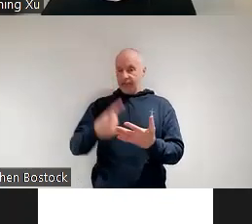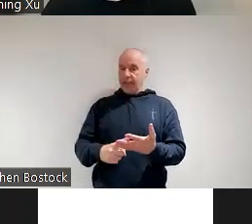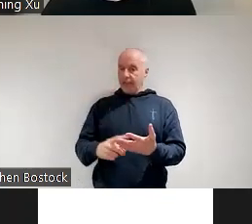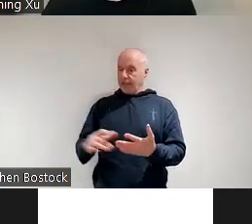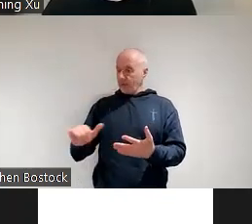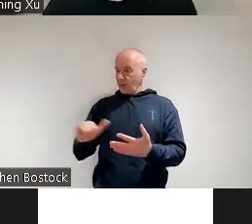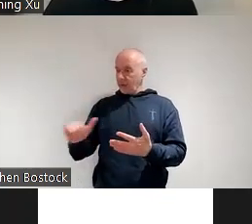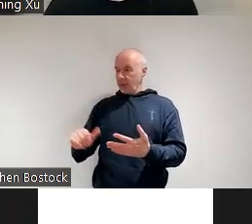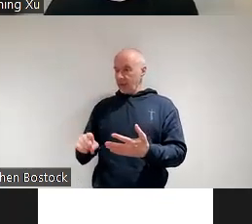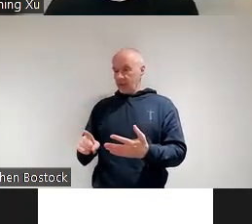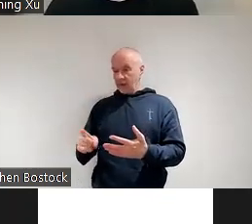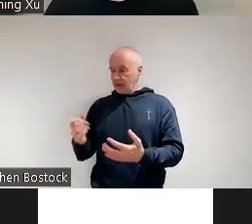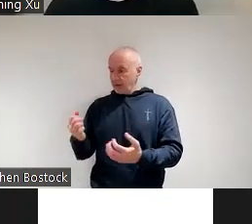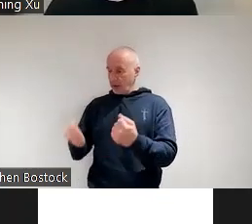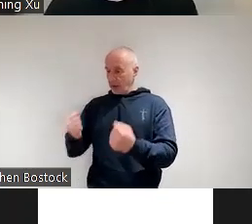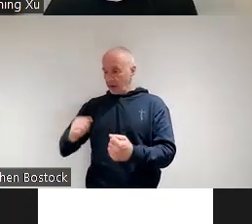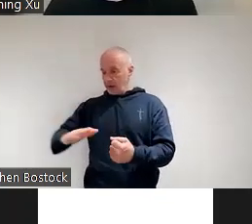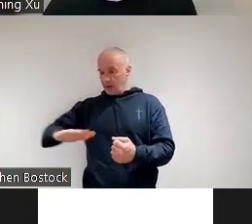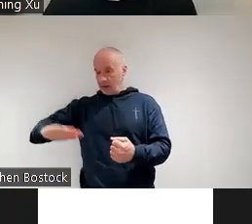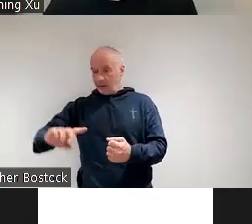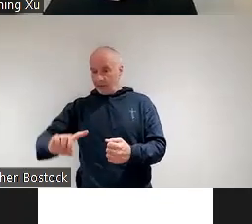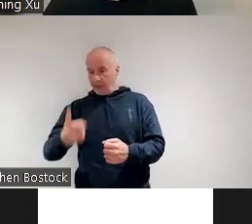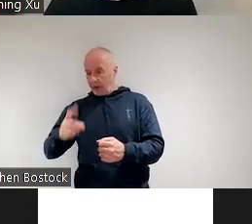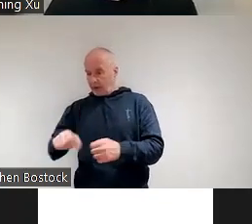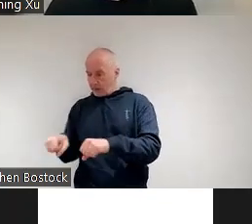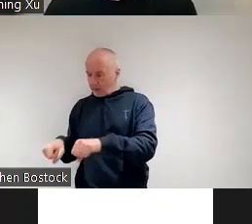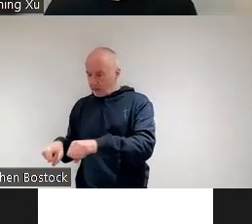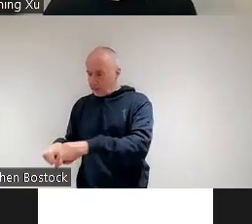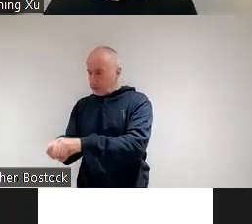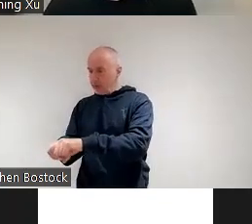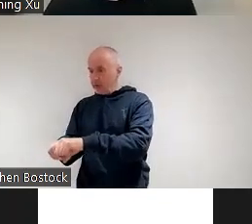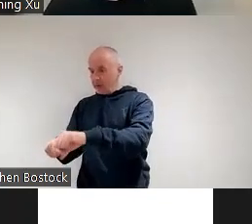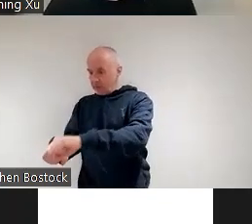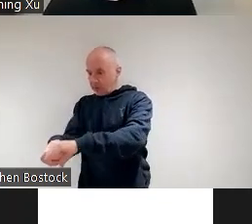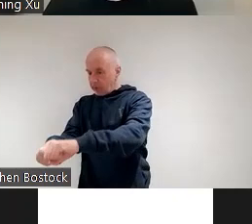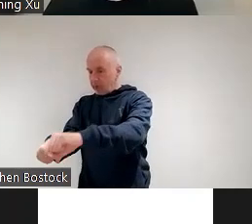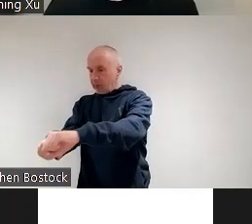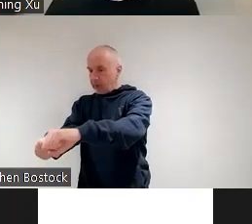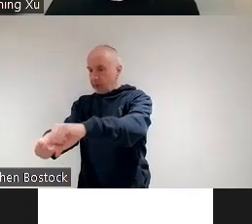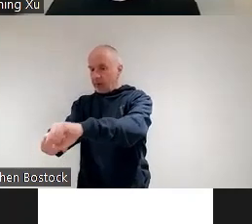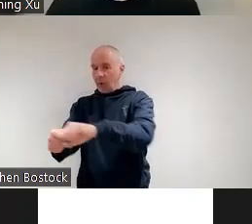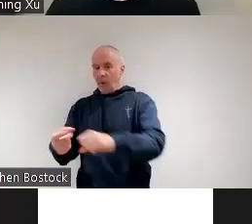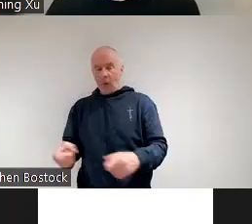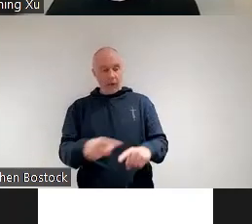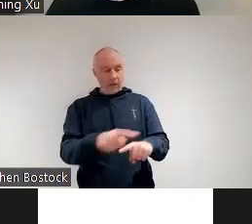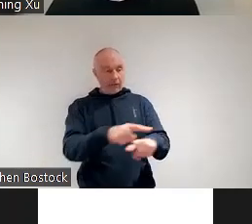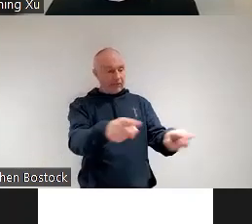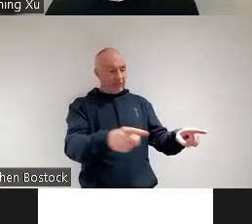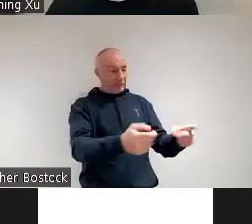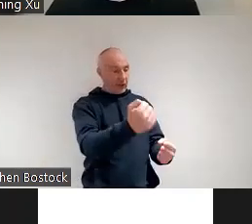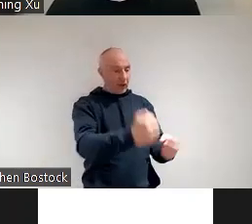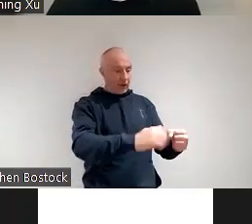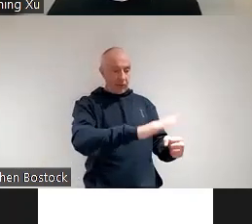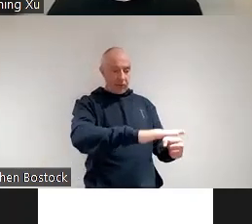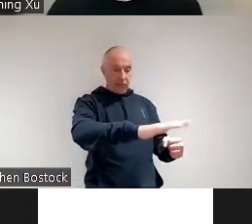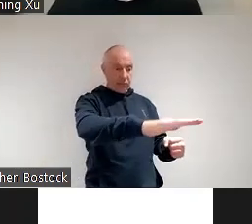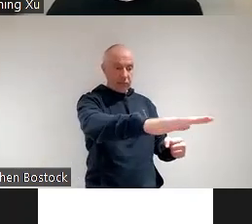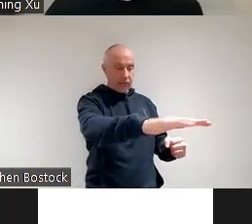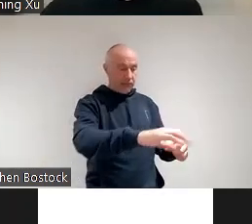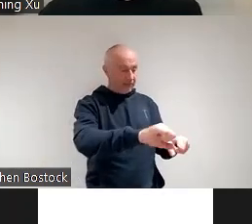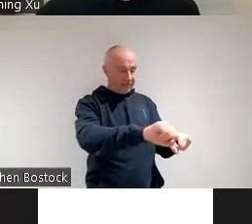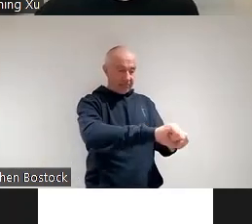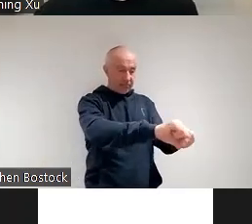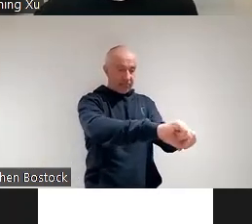want to charge first, or you want to charge them evenly, or which group of vehicle you want to charge first, that'll be very easy to do it, because you can